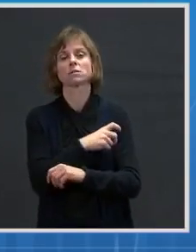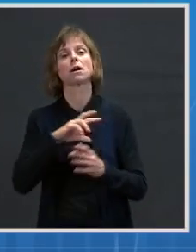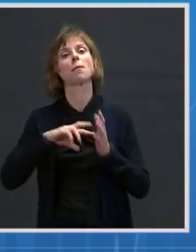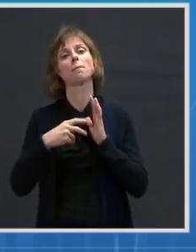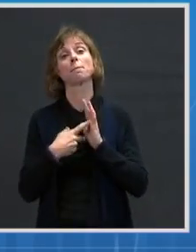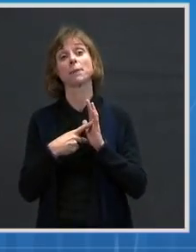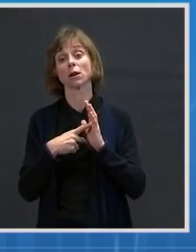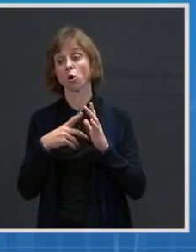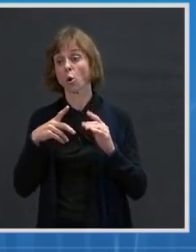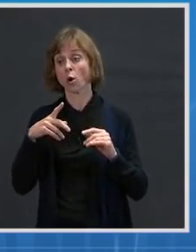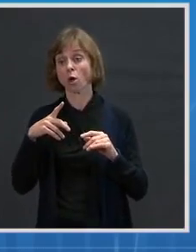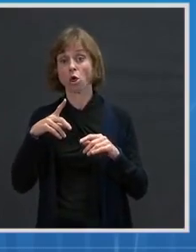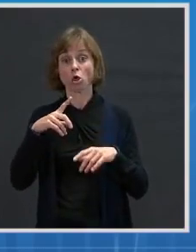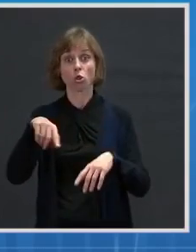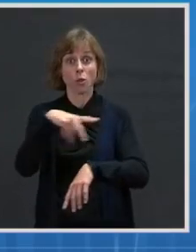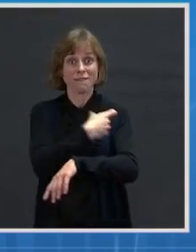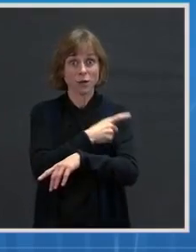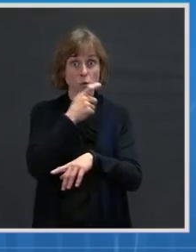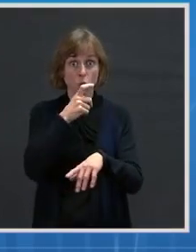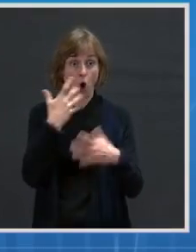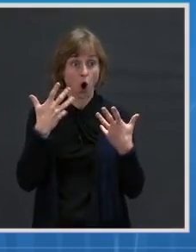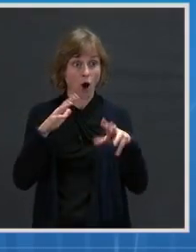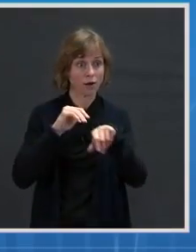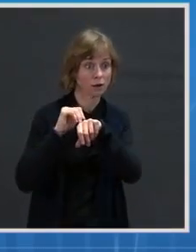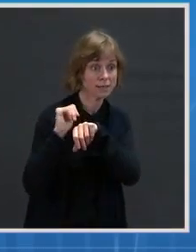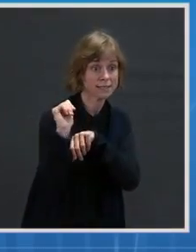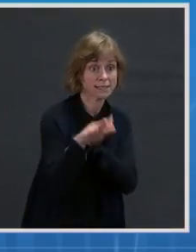been delivered to be administered more effectively and